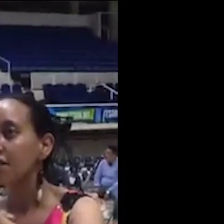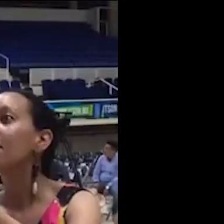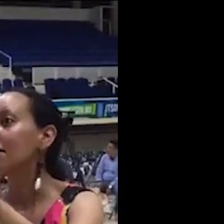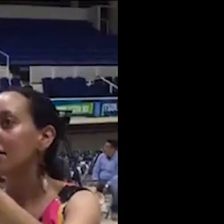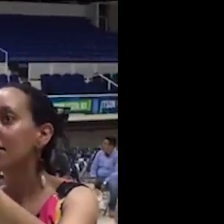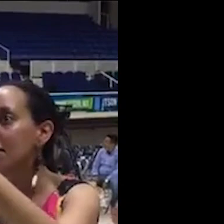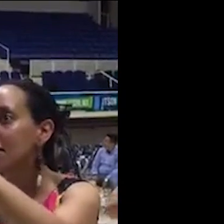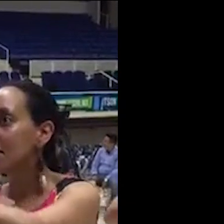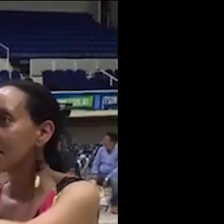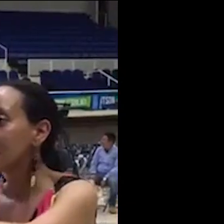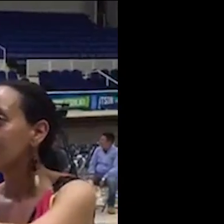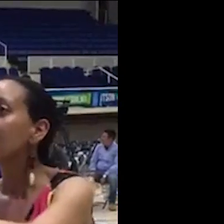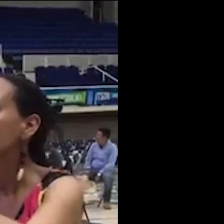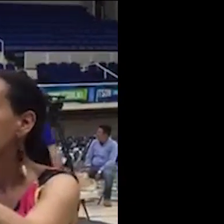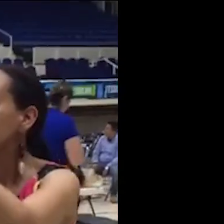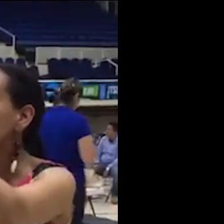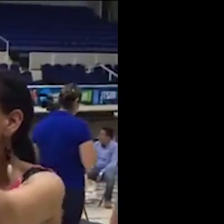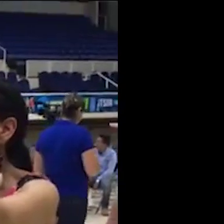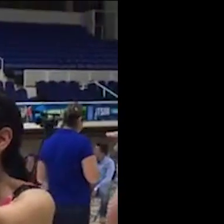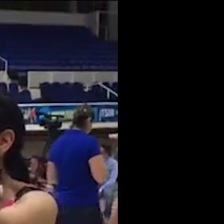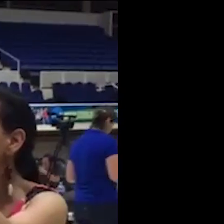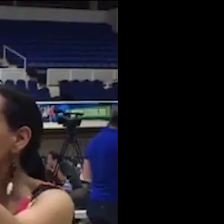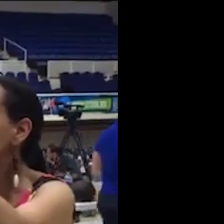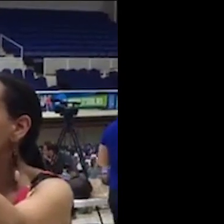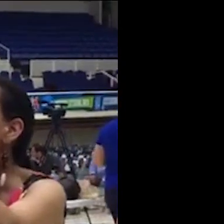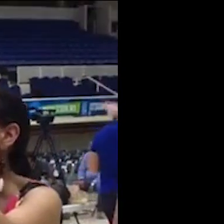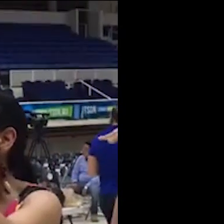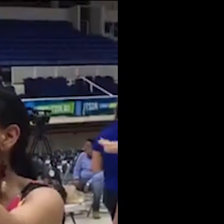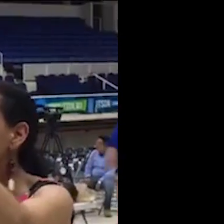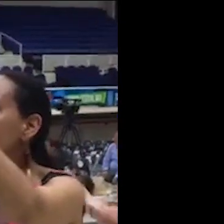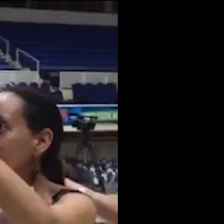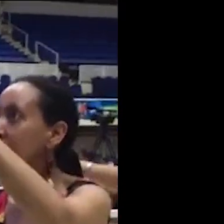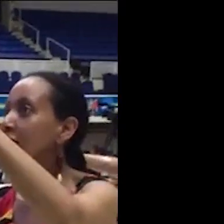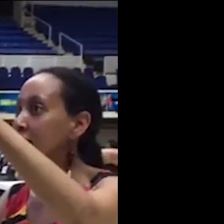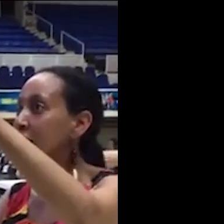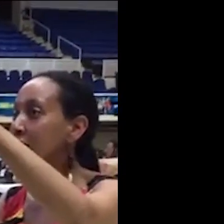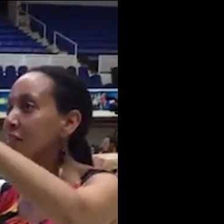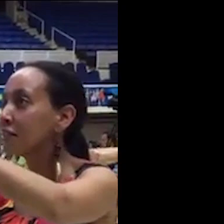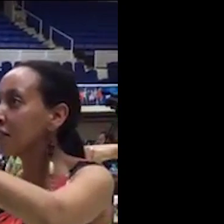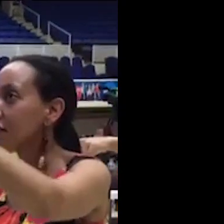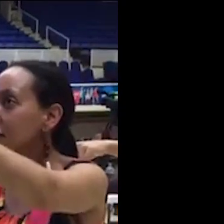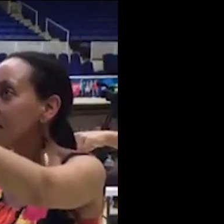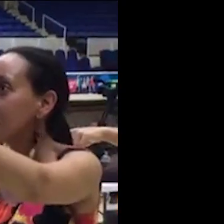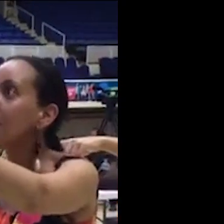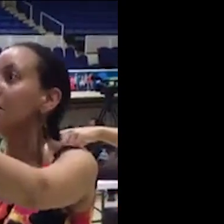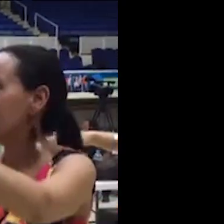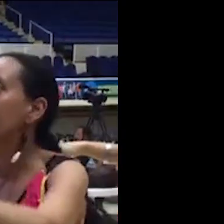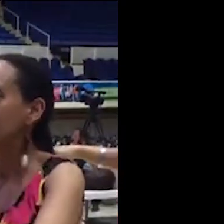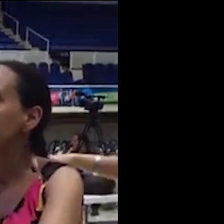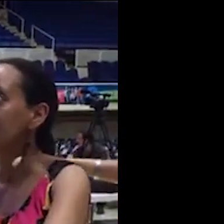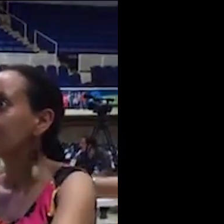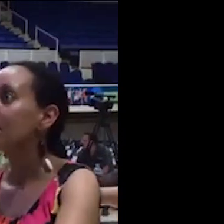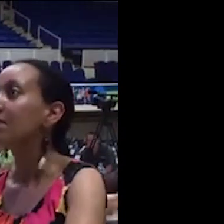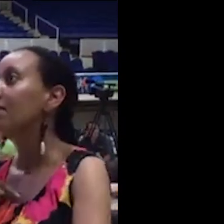are communication tools designed and developed by deaf people, for deaf people. Because being